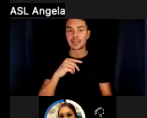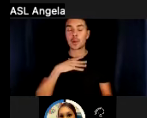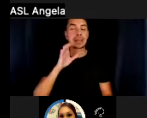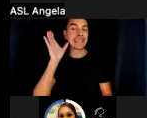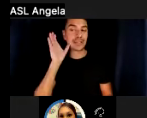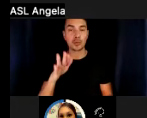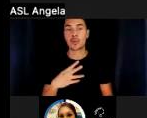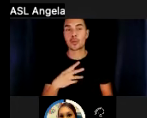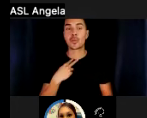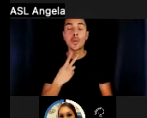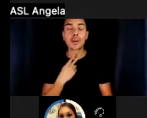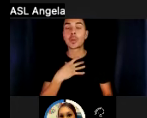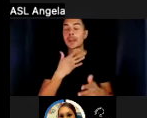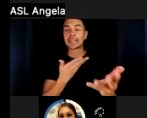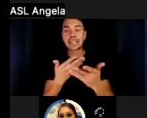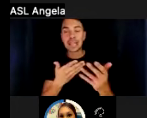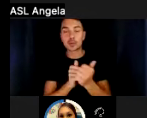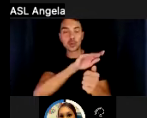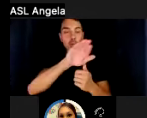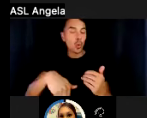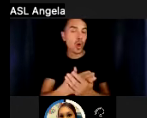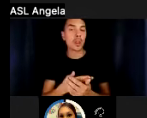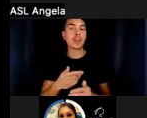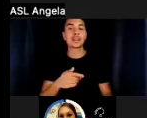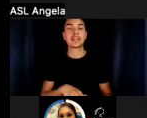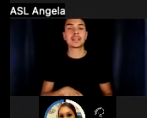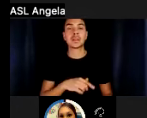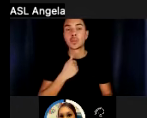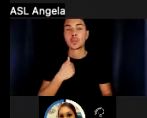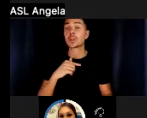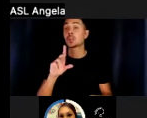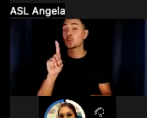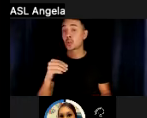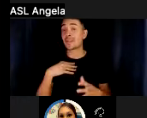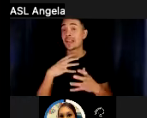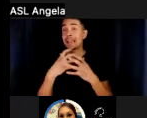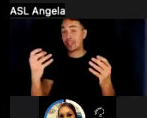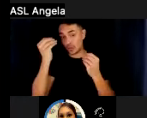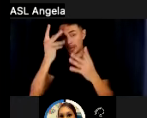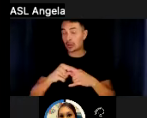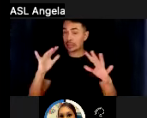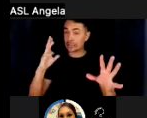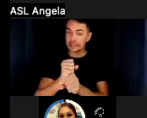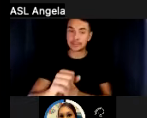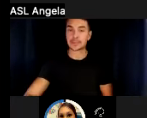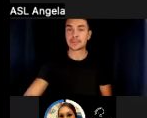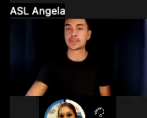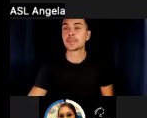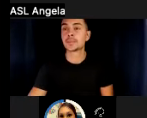to engage with you all. But like I said, we do have quite a bit of material to get through.